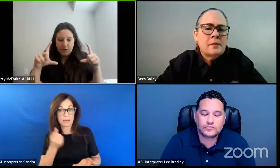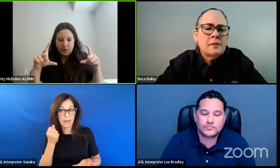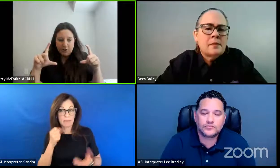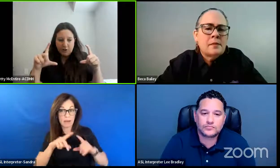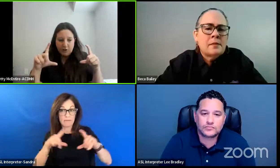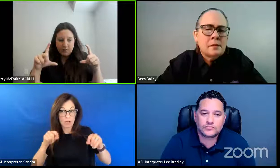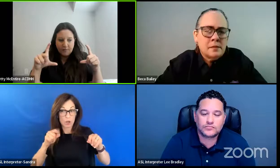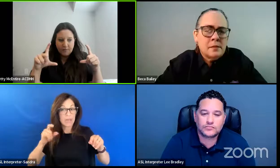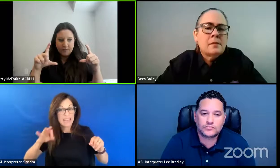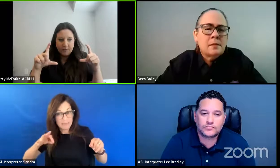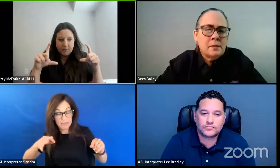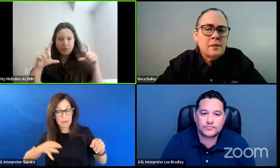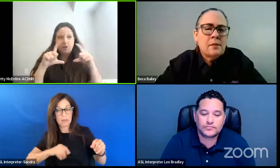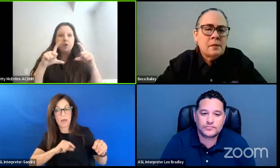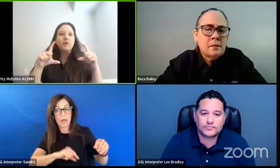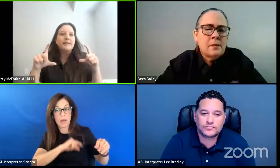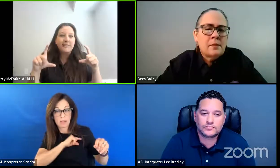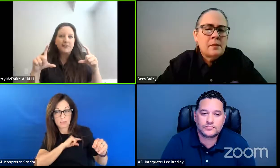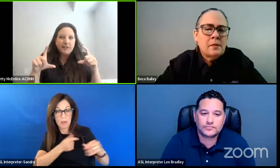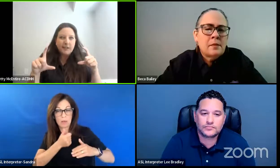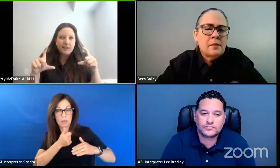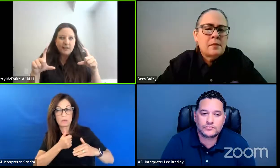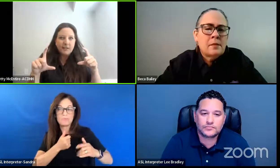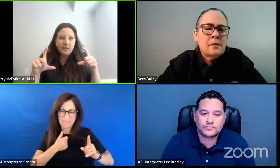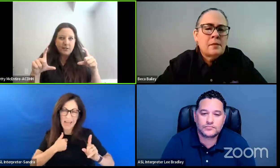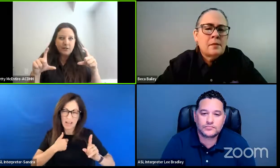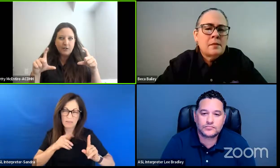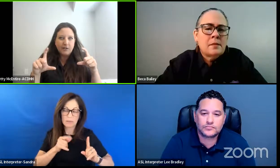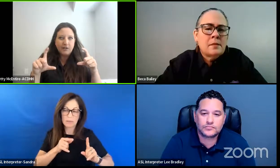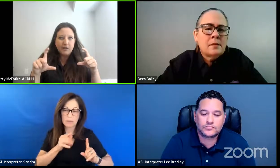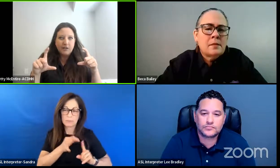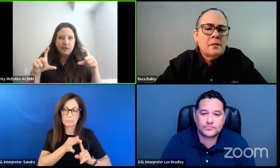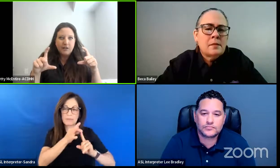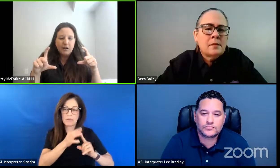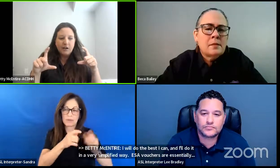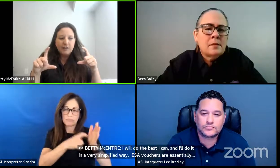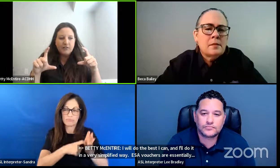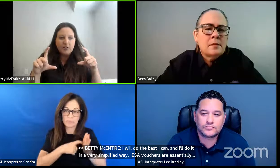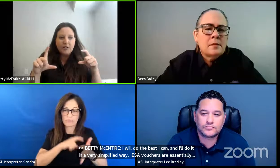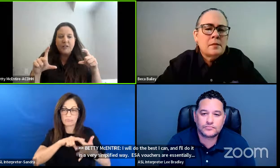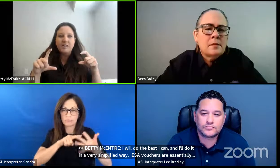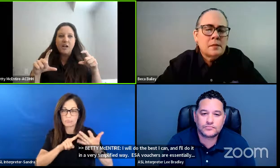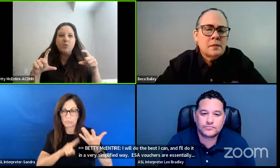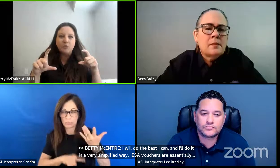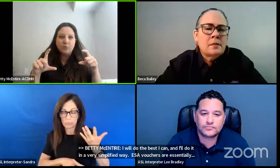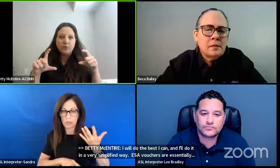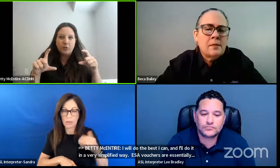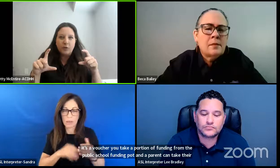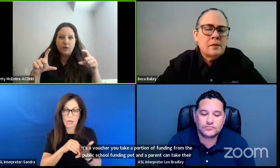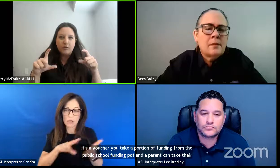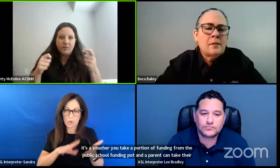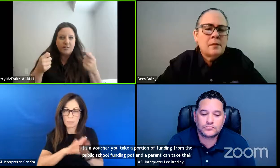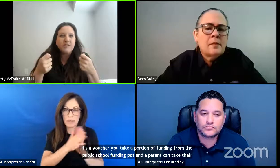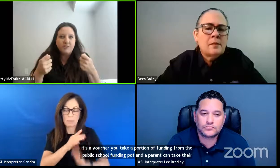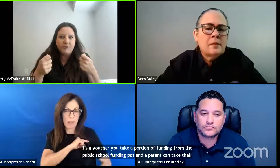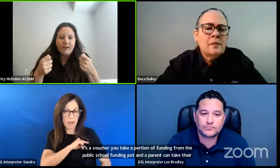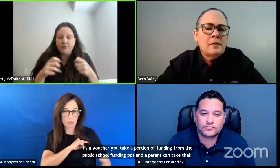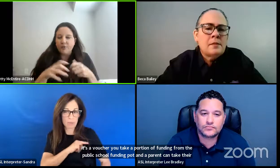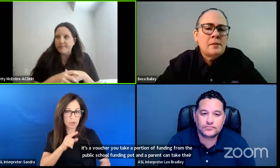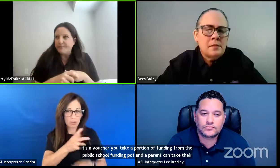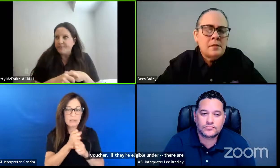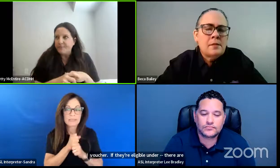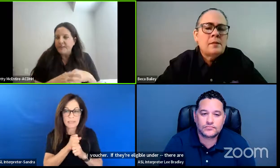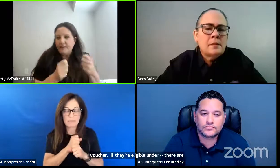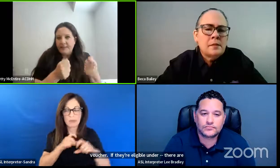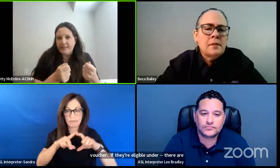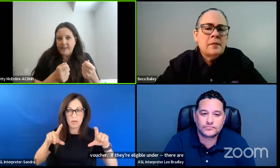eligible under, there's certain criteria that a student is eligible for to receive a